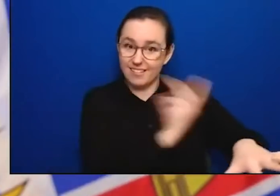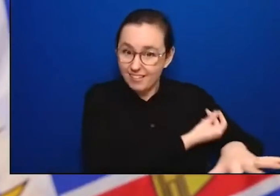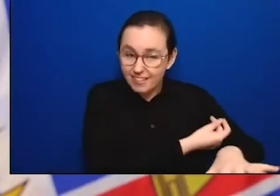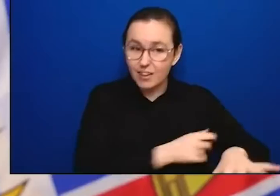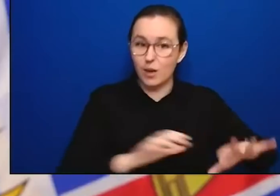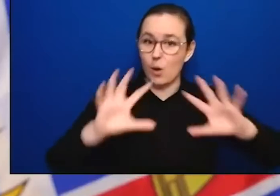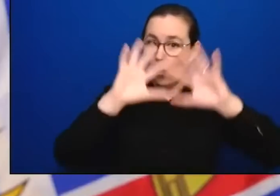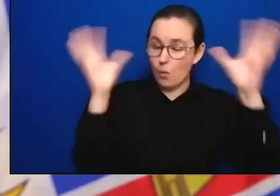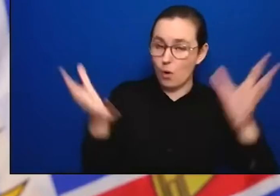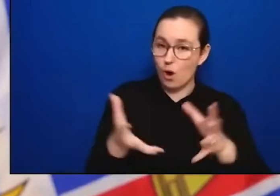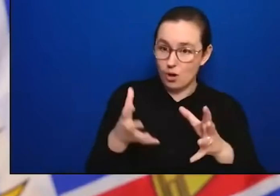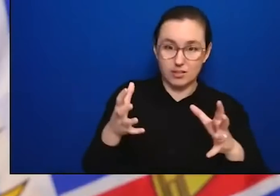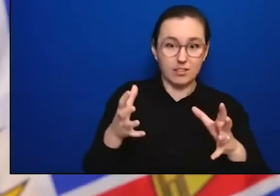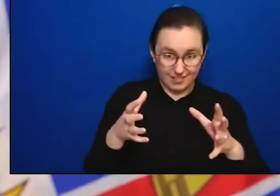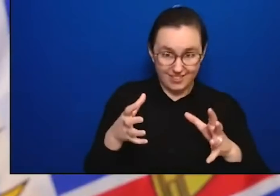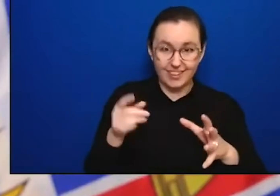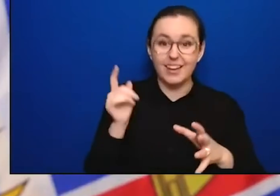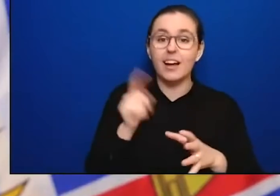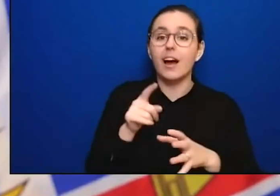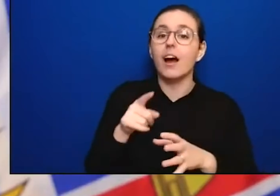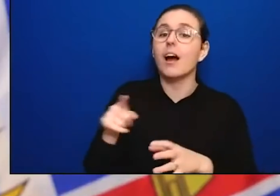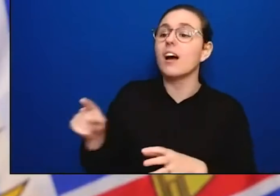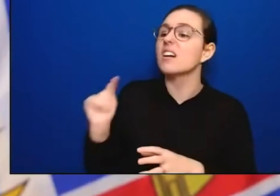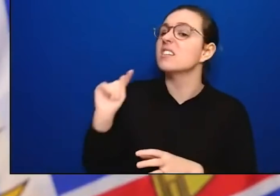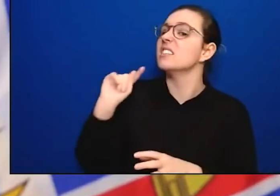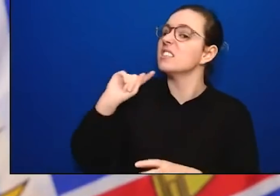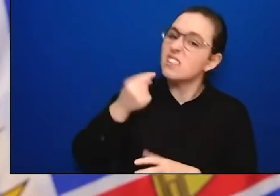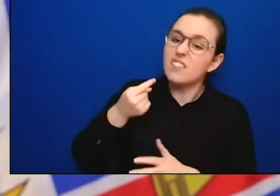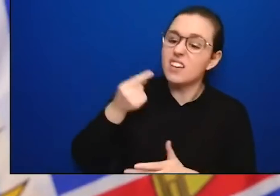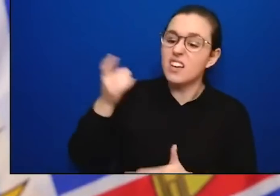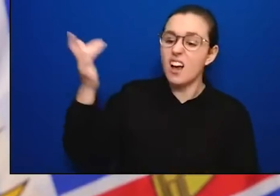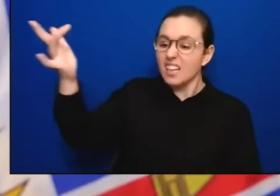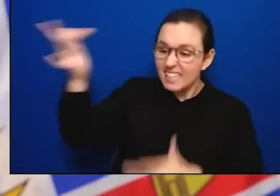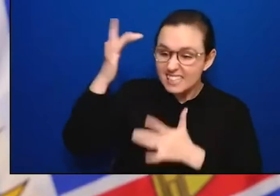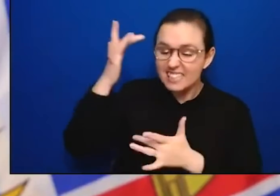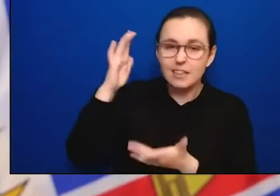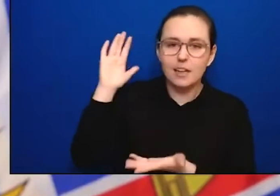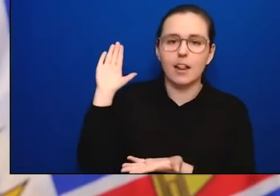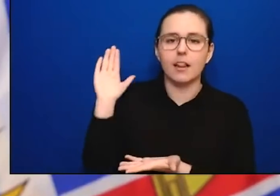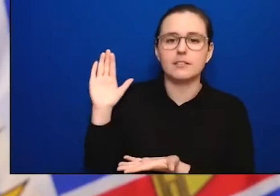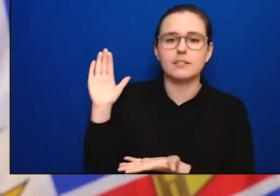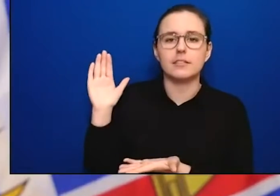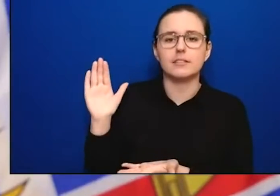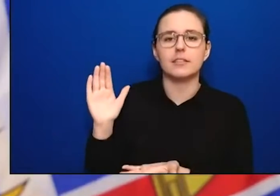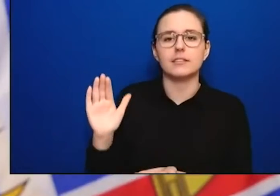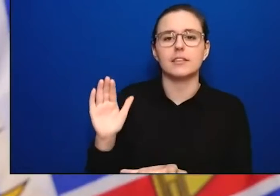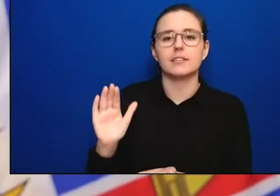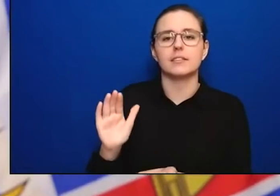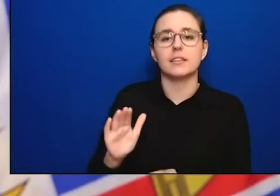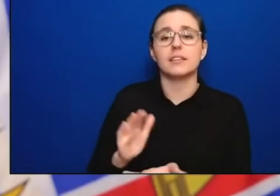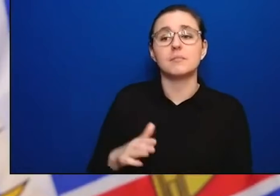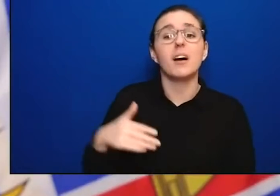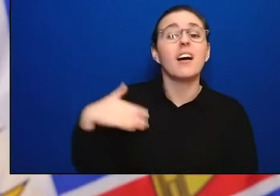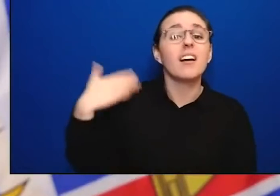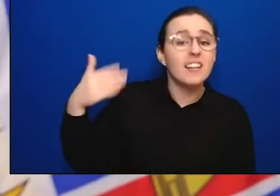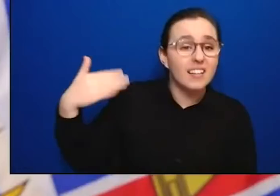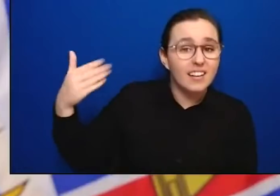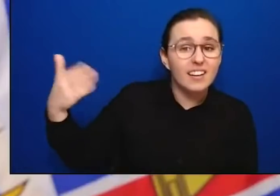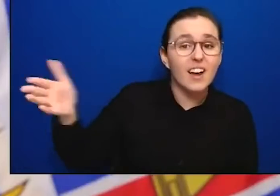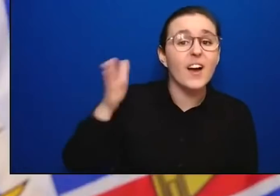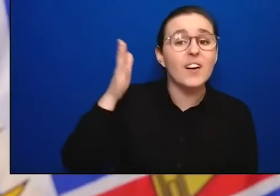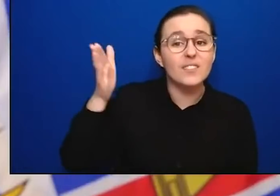it should, as we have more and more immunity, that will protect us globally from having more severe strains